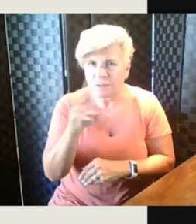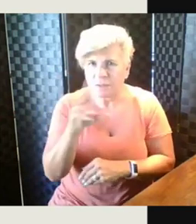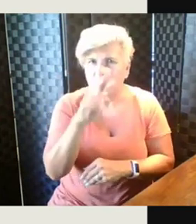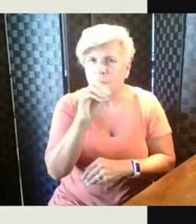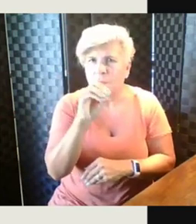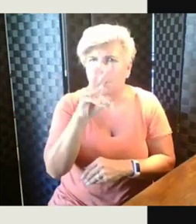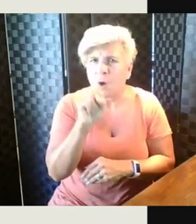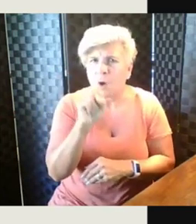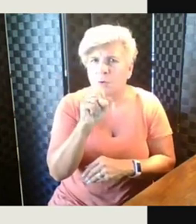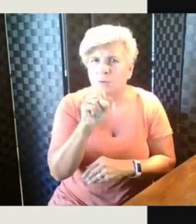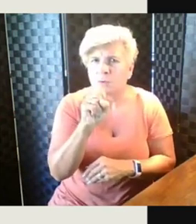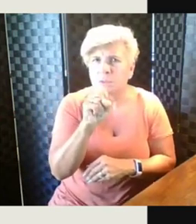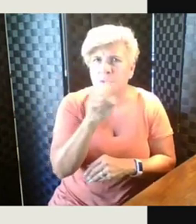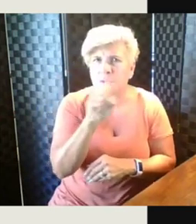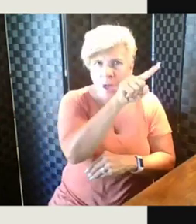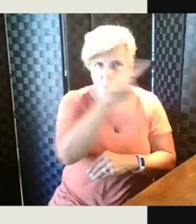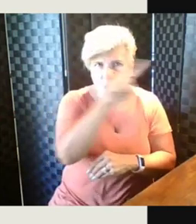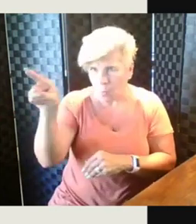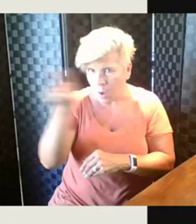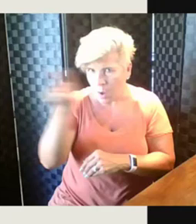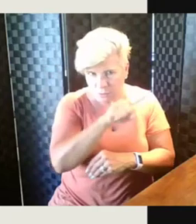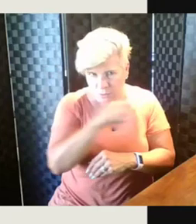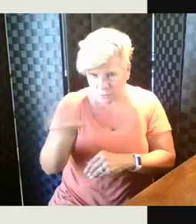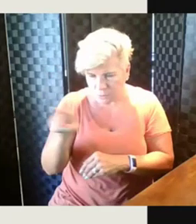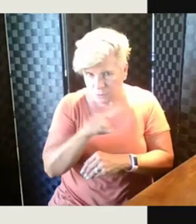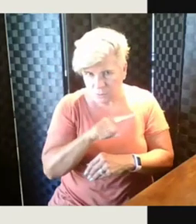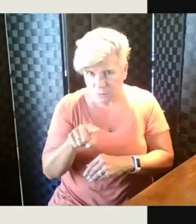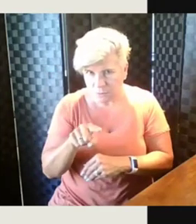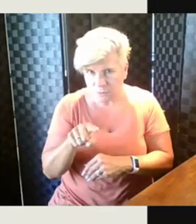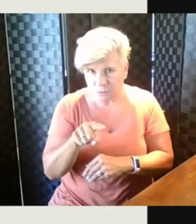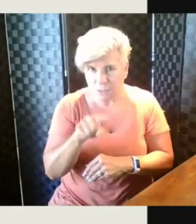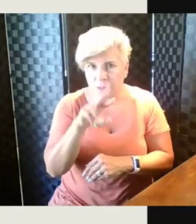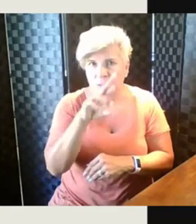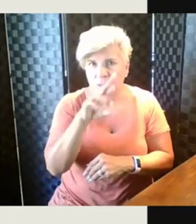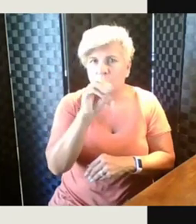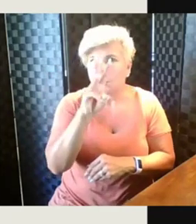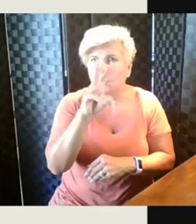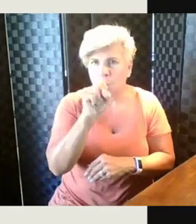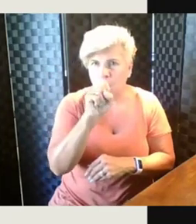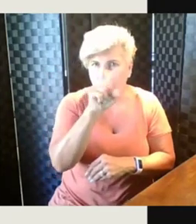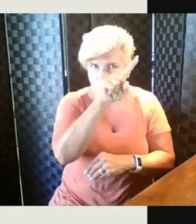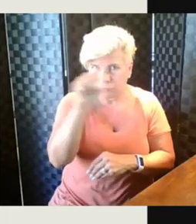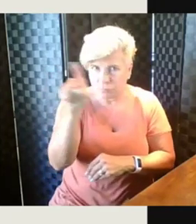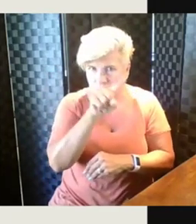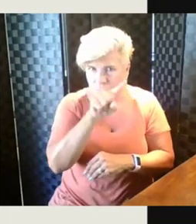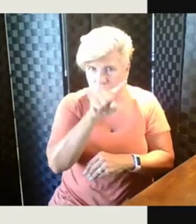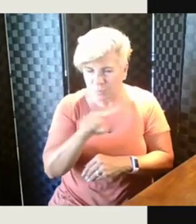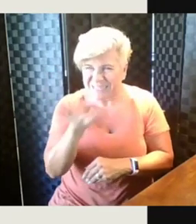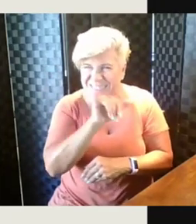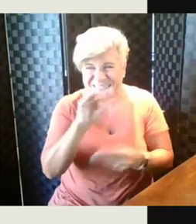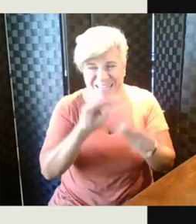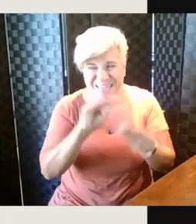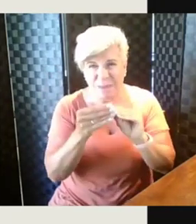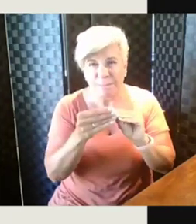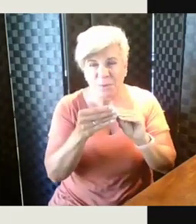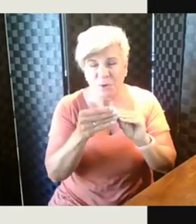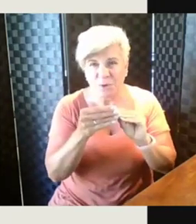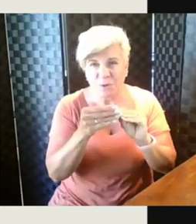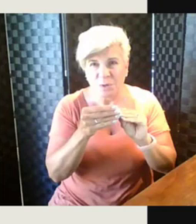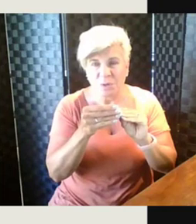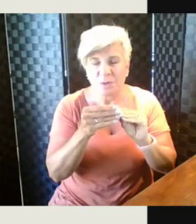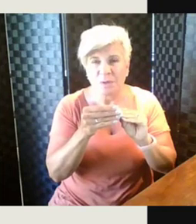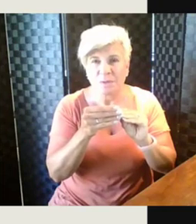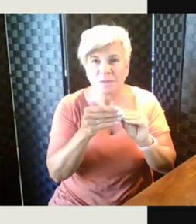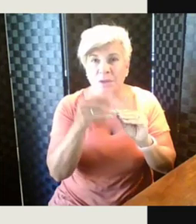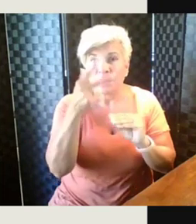go in? Across. These are the rows, and each row has the same number of objects. In this array,